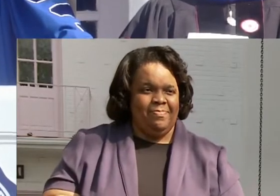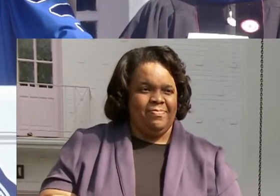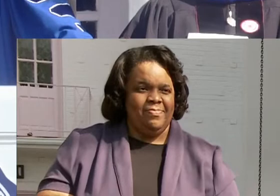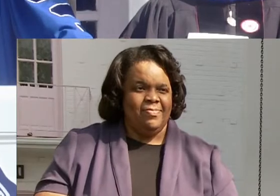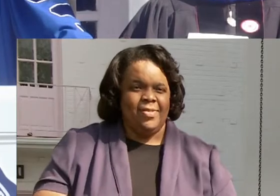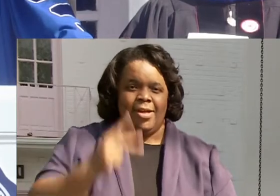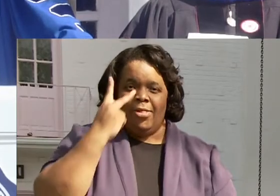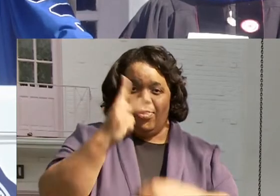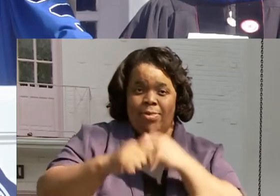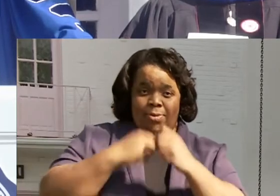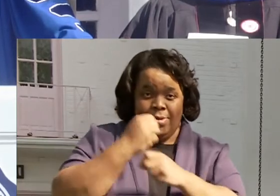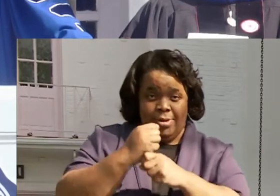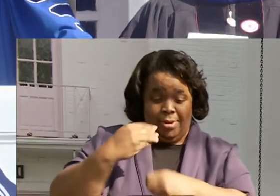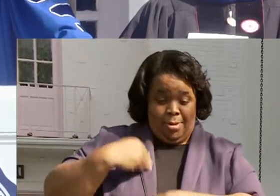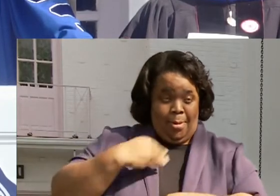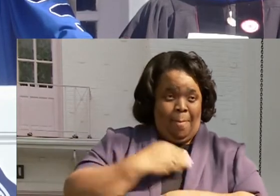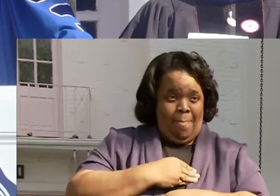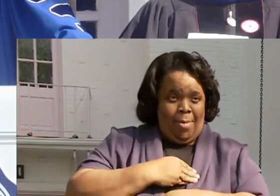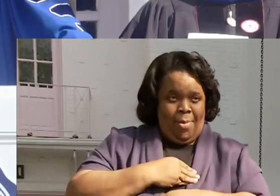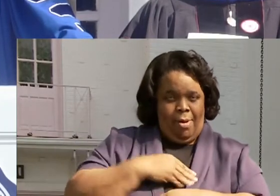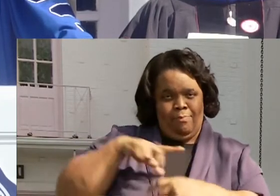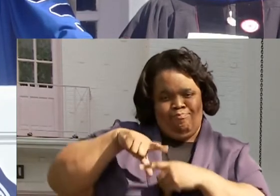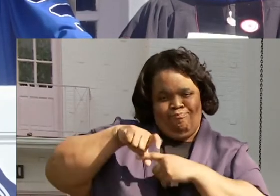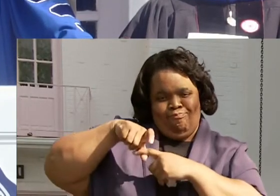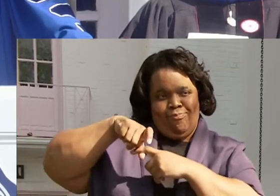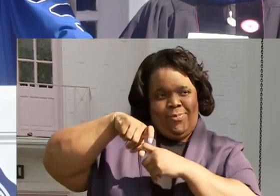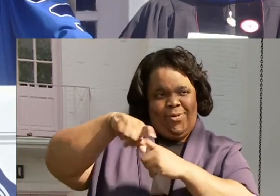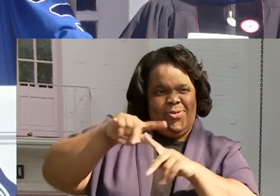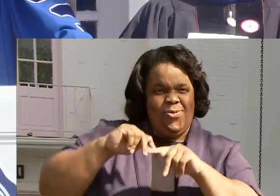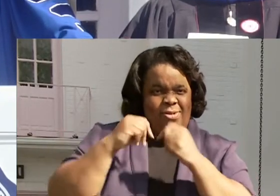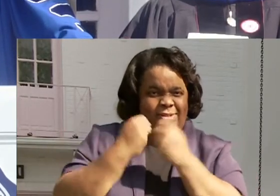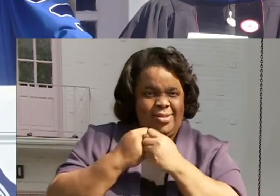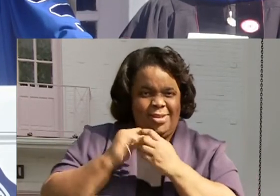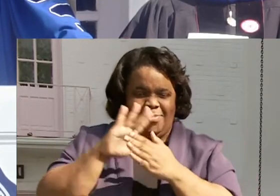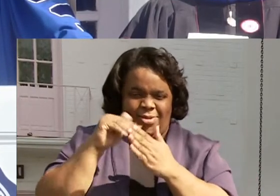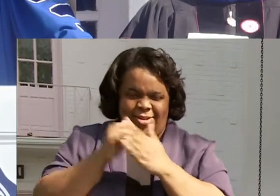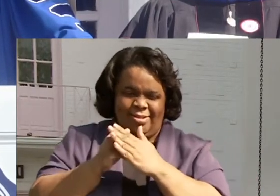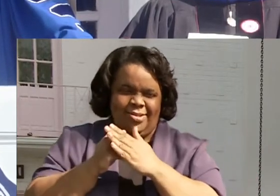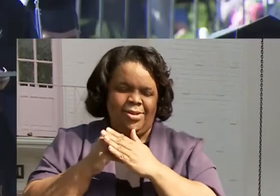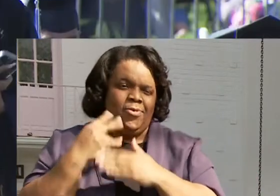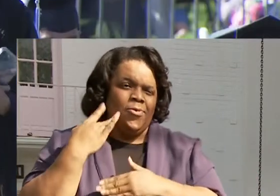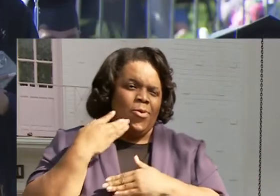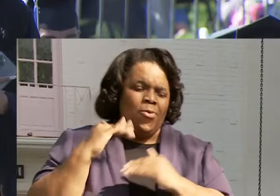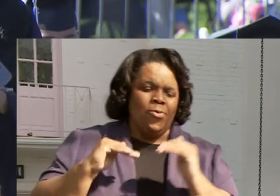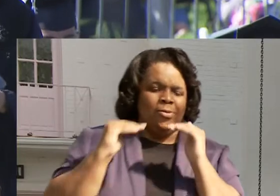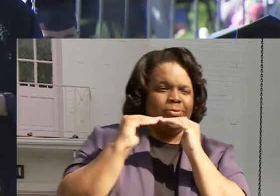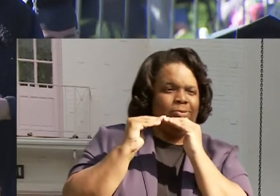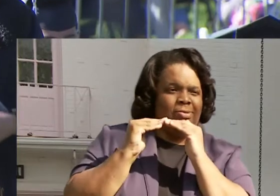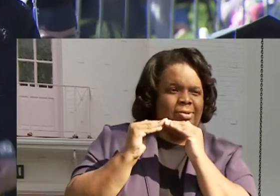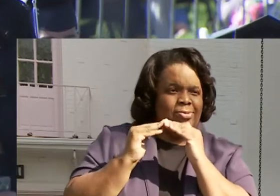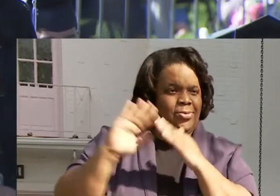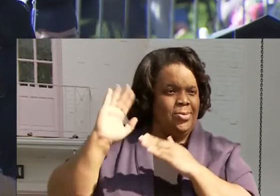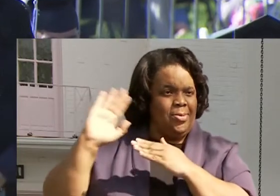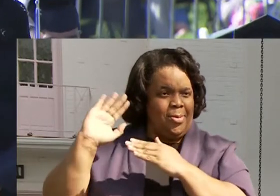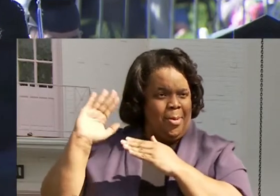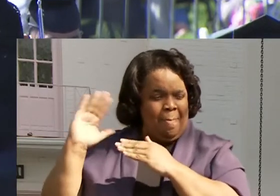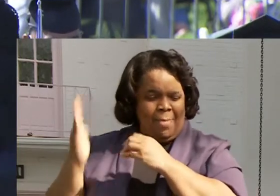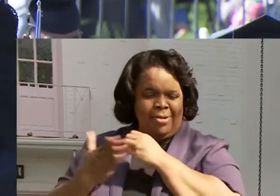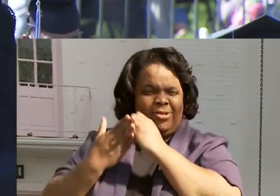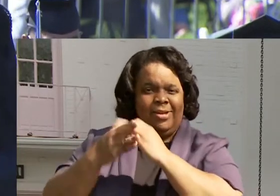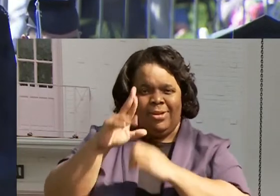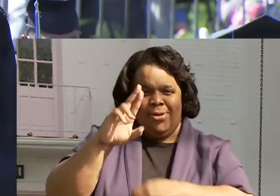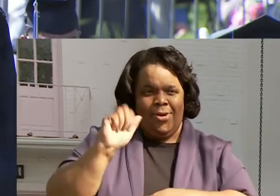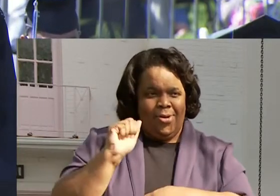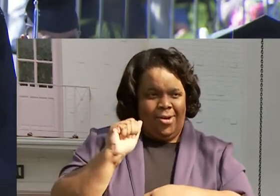3-year member of the Dillard Track and Cross Country Teams, Center for Racial Justice Advisory Board, past resident assistant,